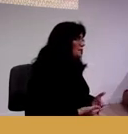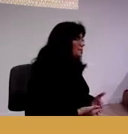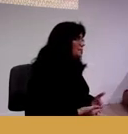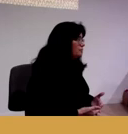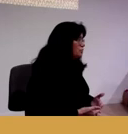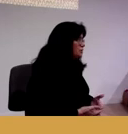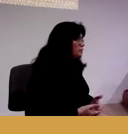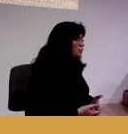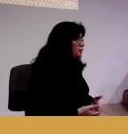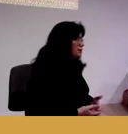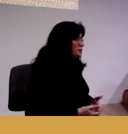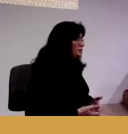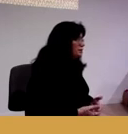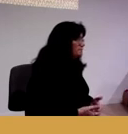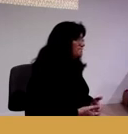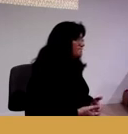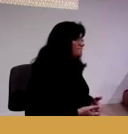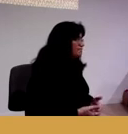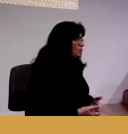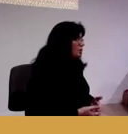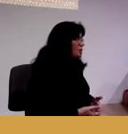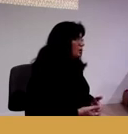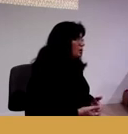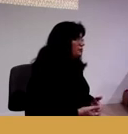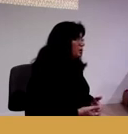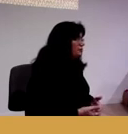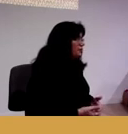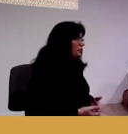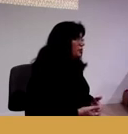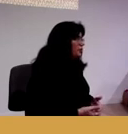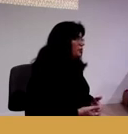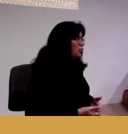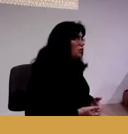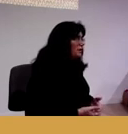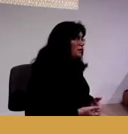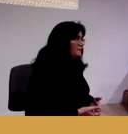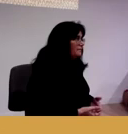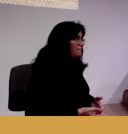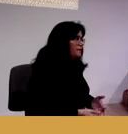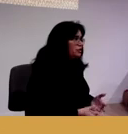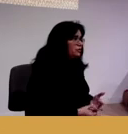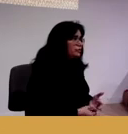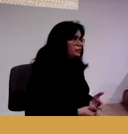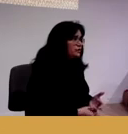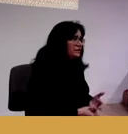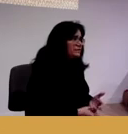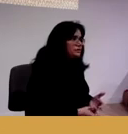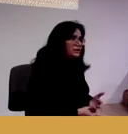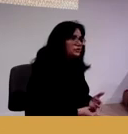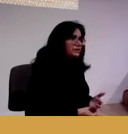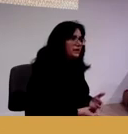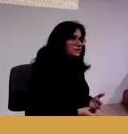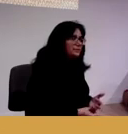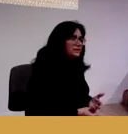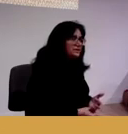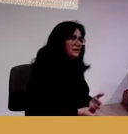way to a different audience. I don't require the university to